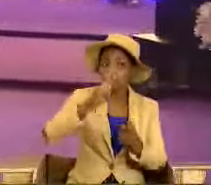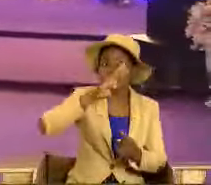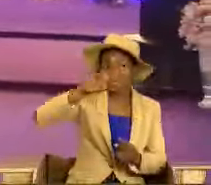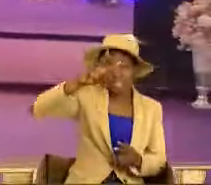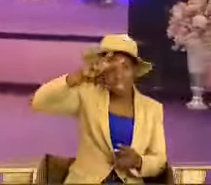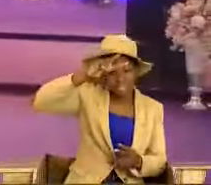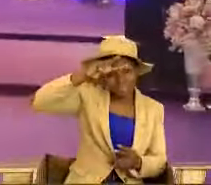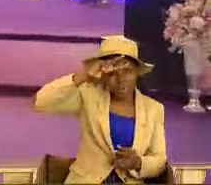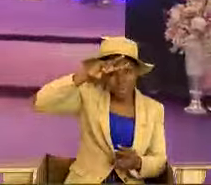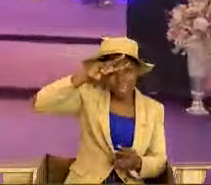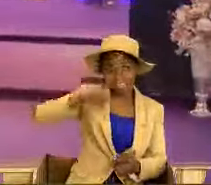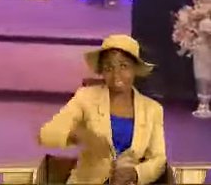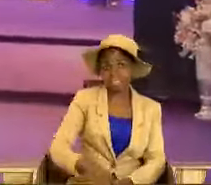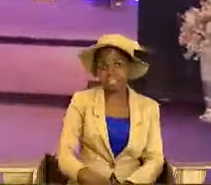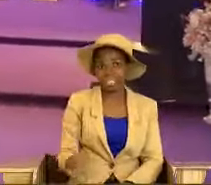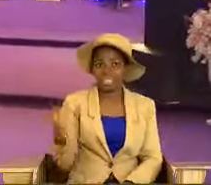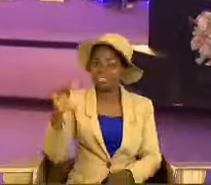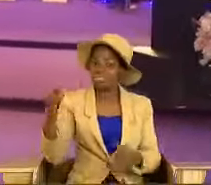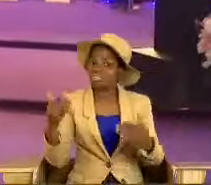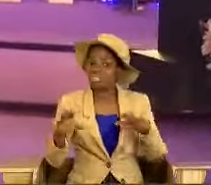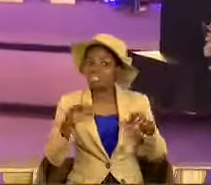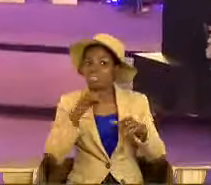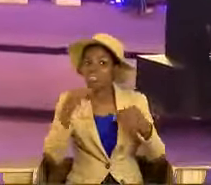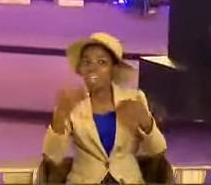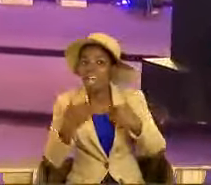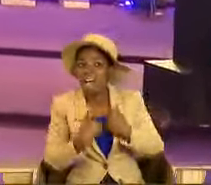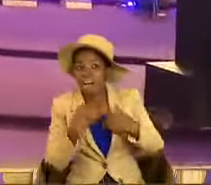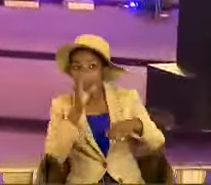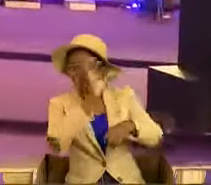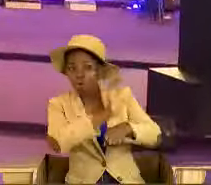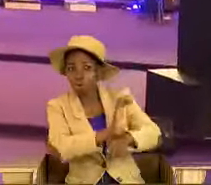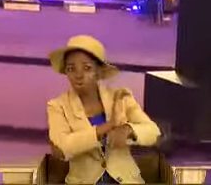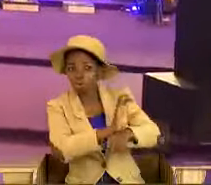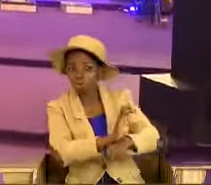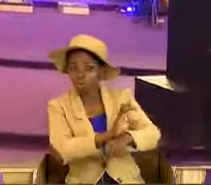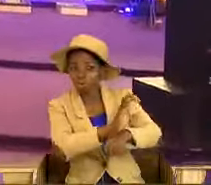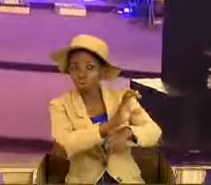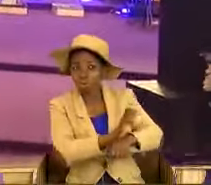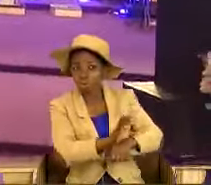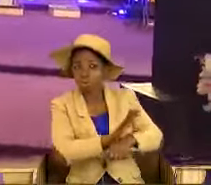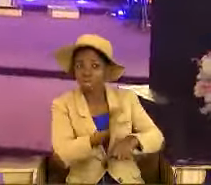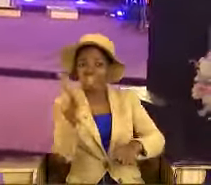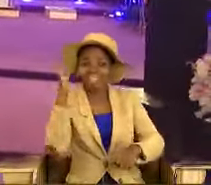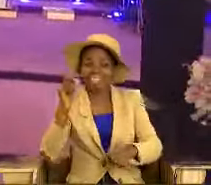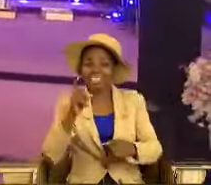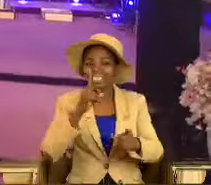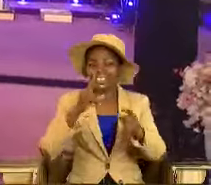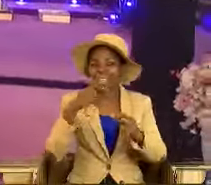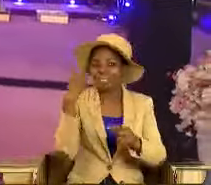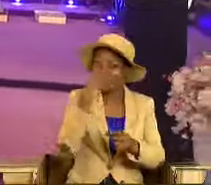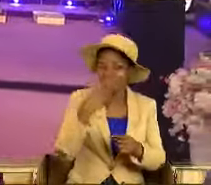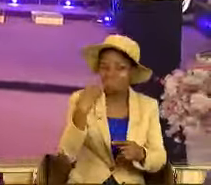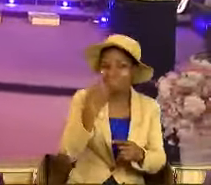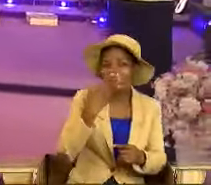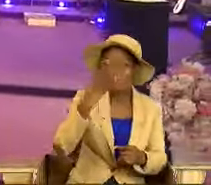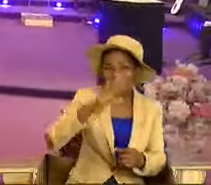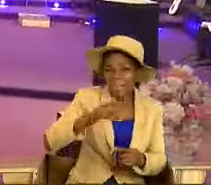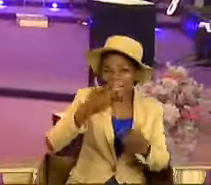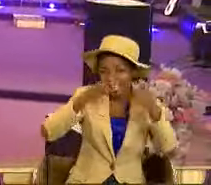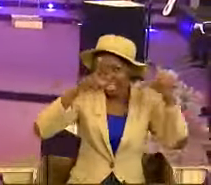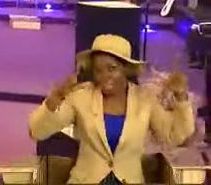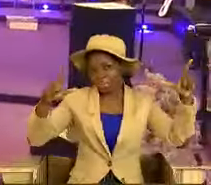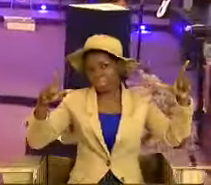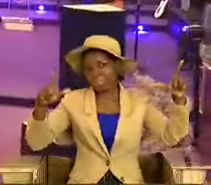literates they lack culture they speak crude language they